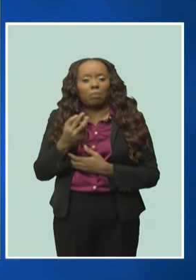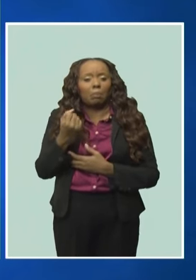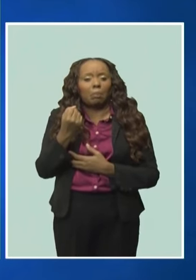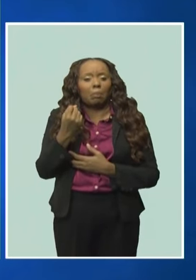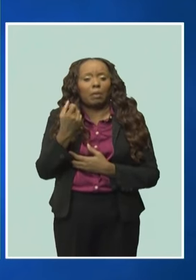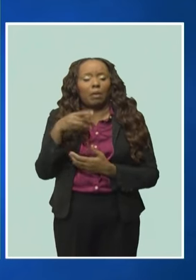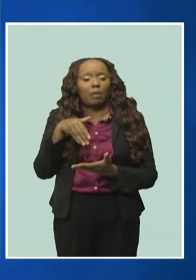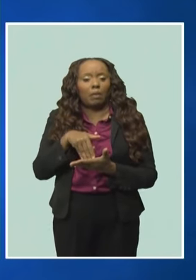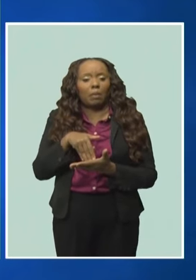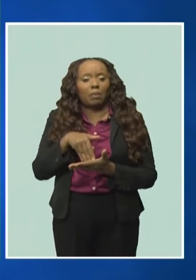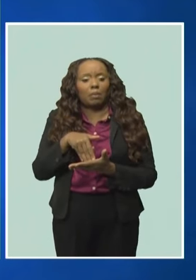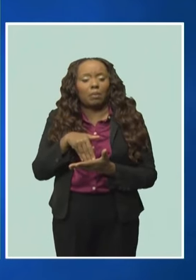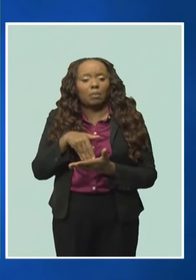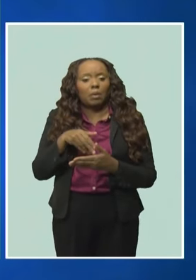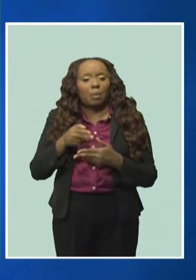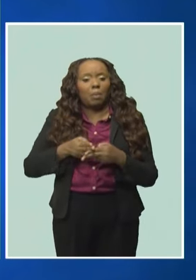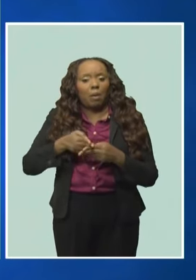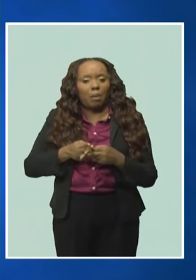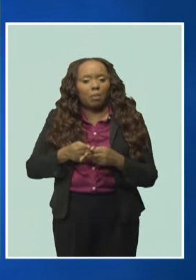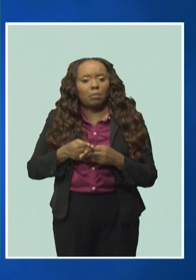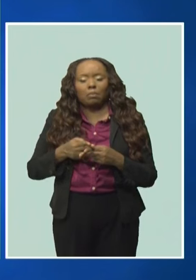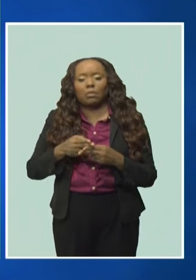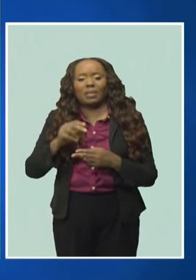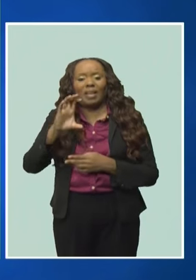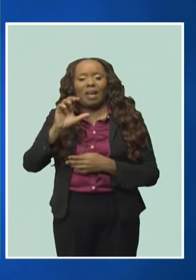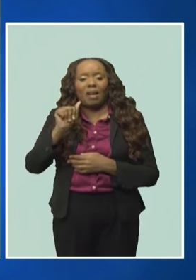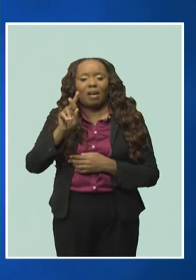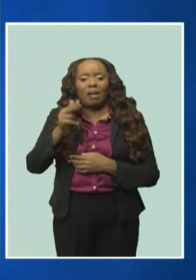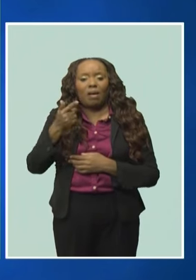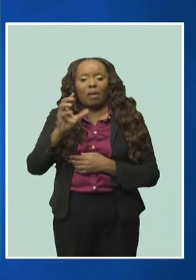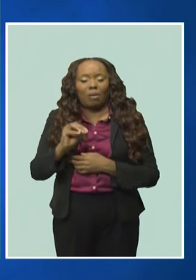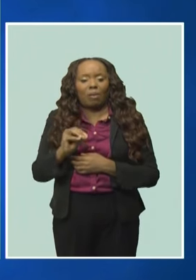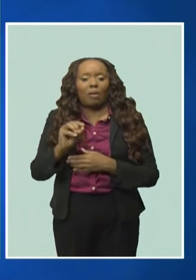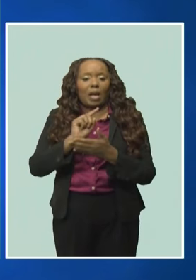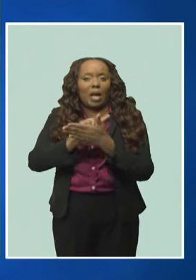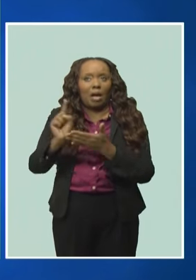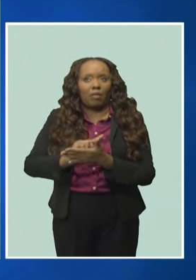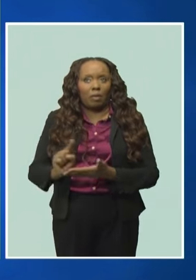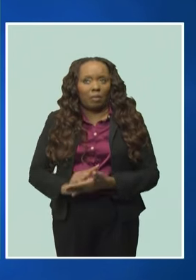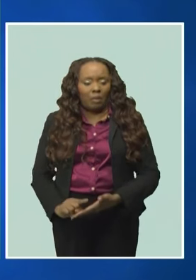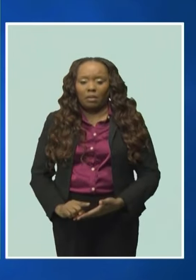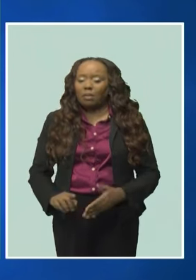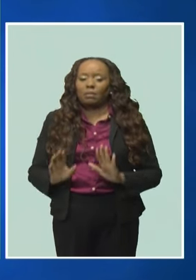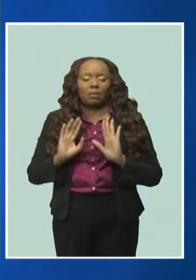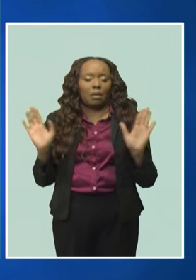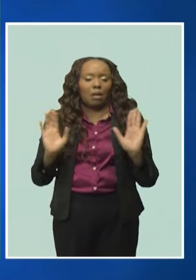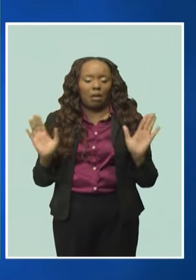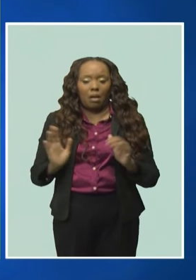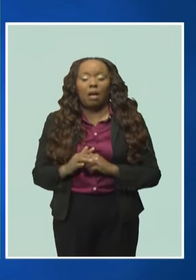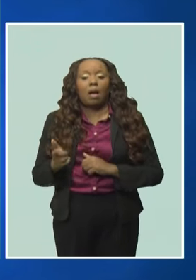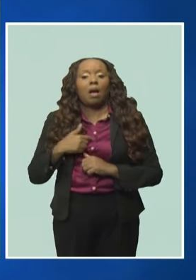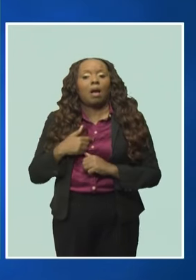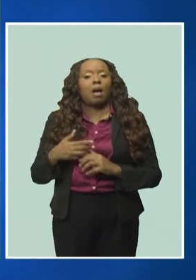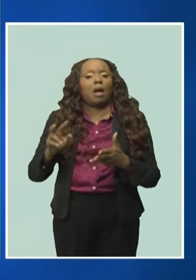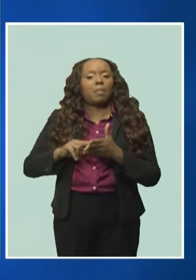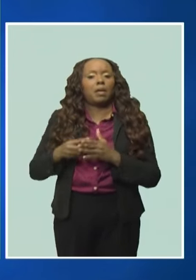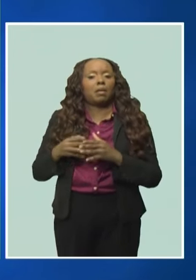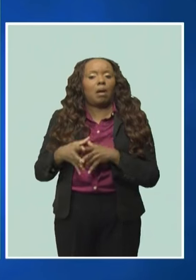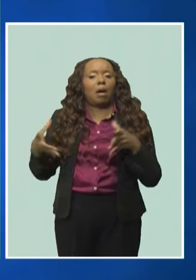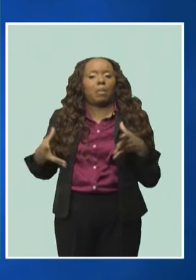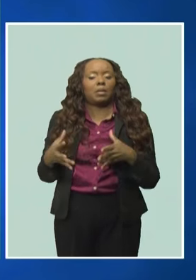of cargo weekly. It's the carrying capacity of the aircraft. This